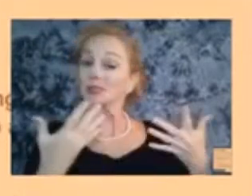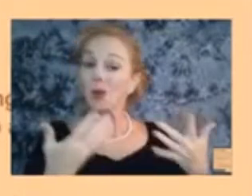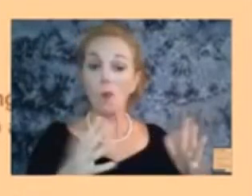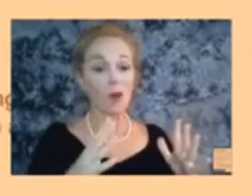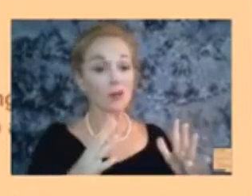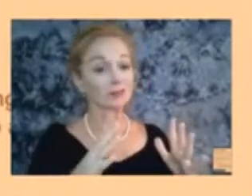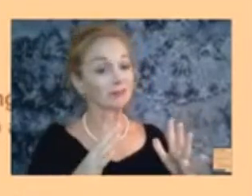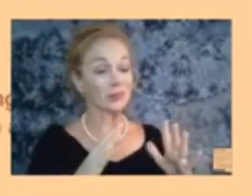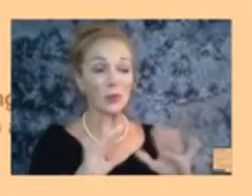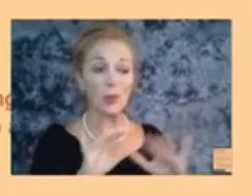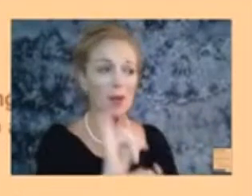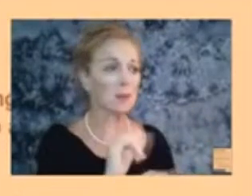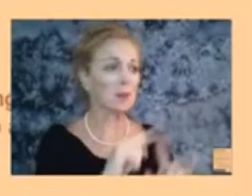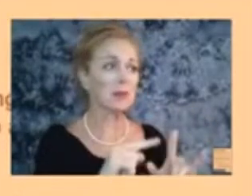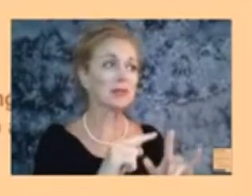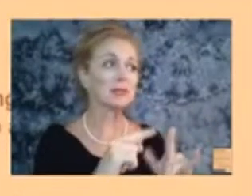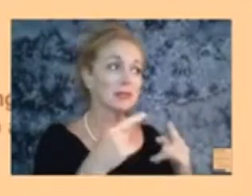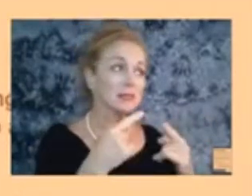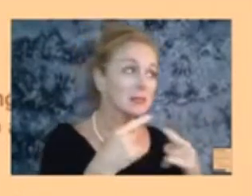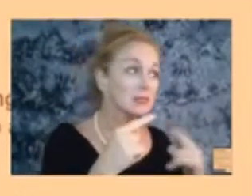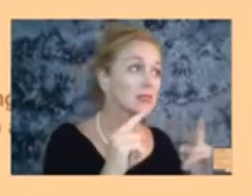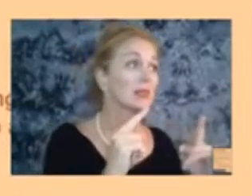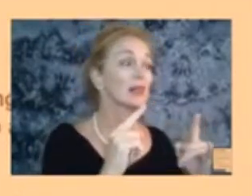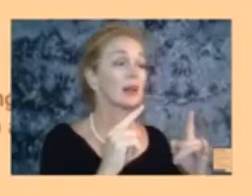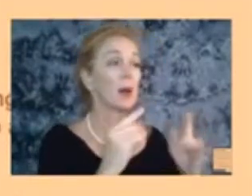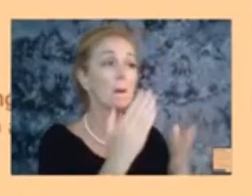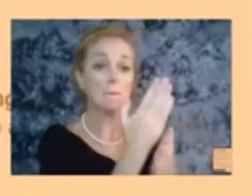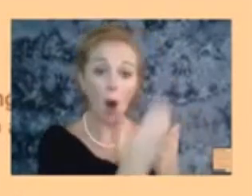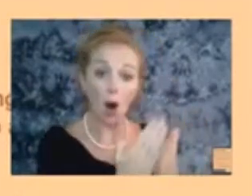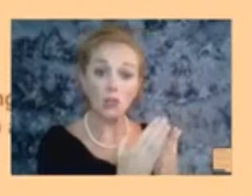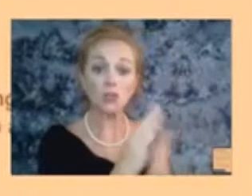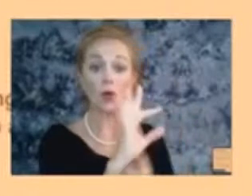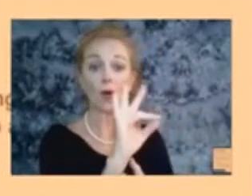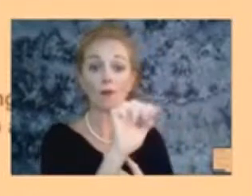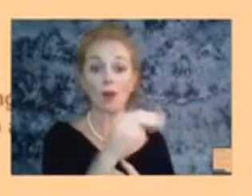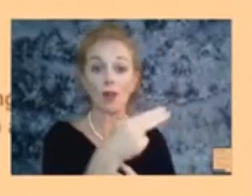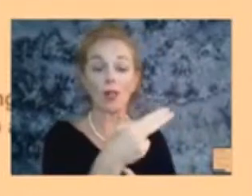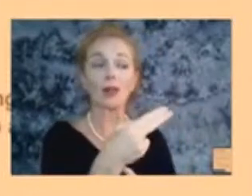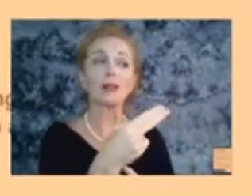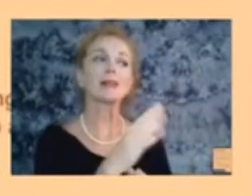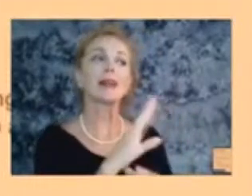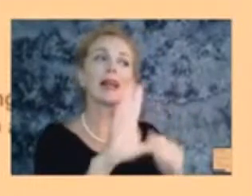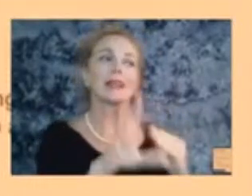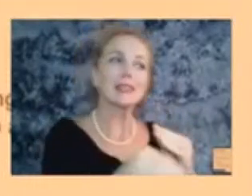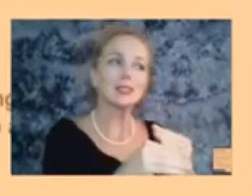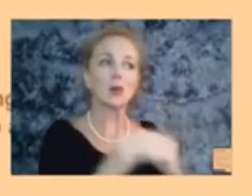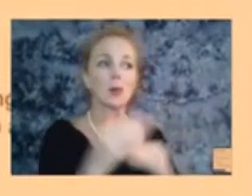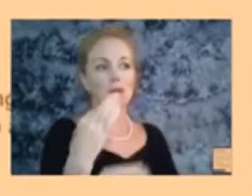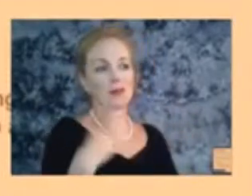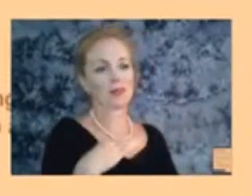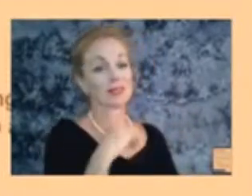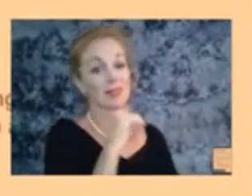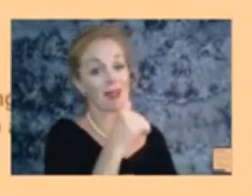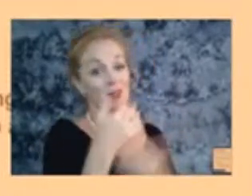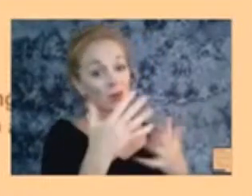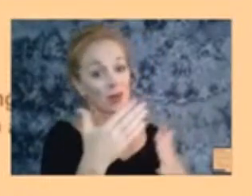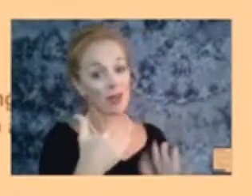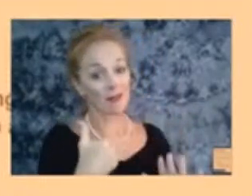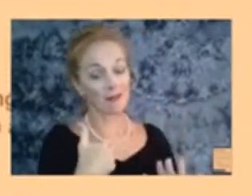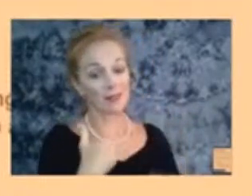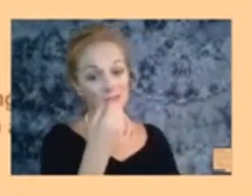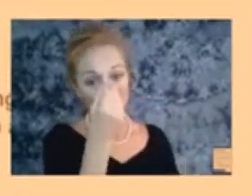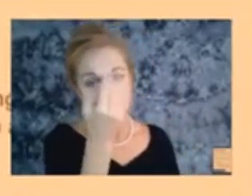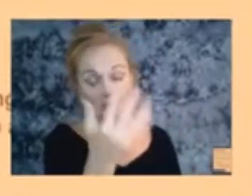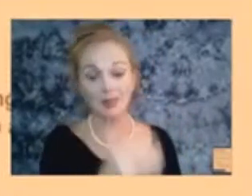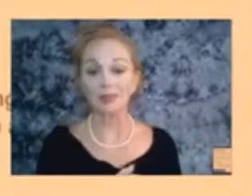so and declaring partial furlough, we're actually providing additional benefit to our employees that they would not already have. With that said, there is